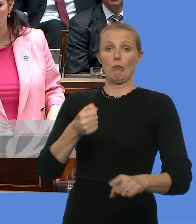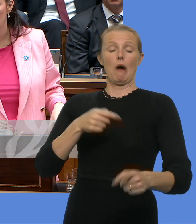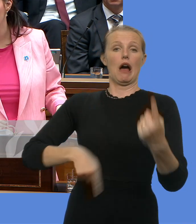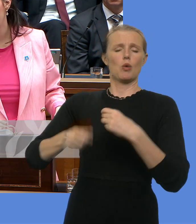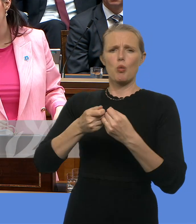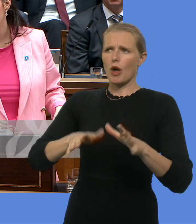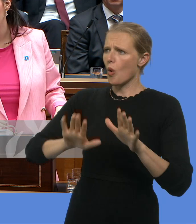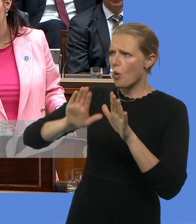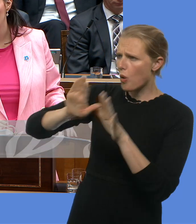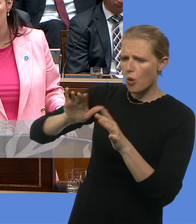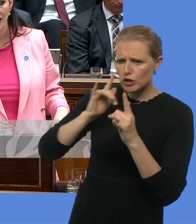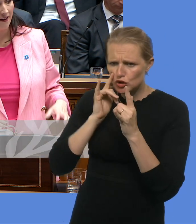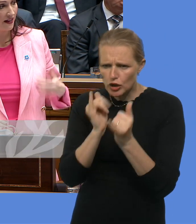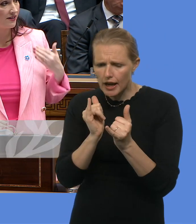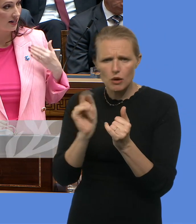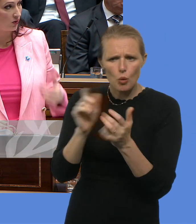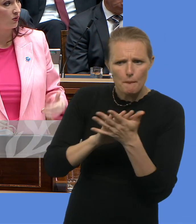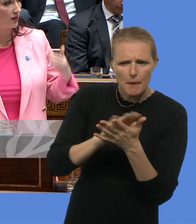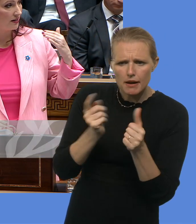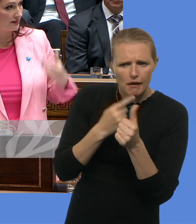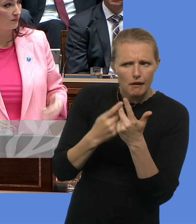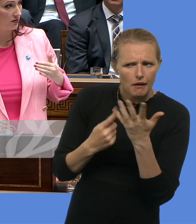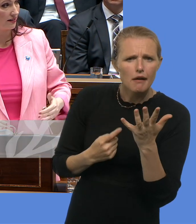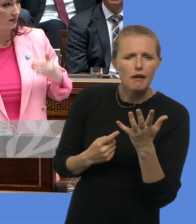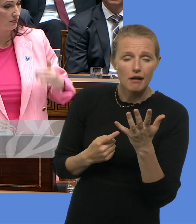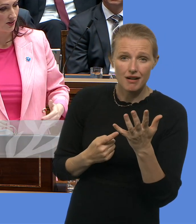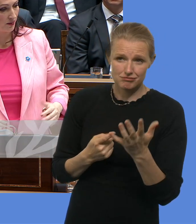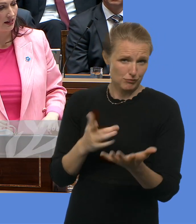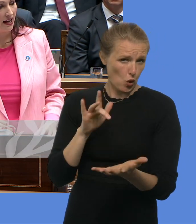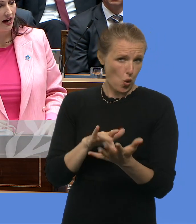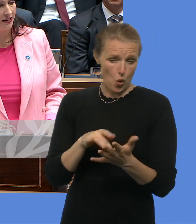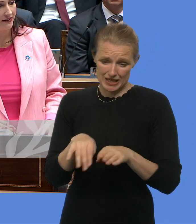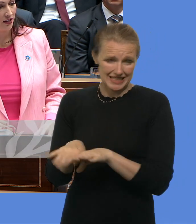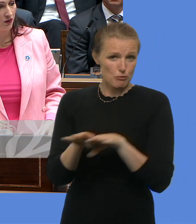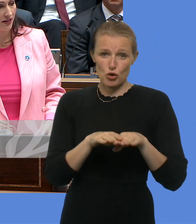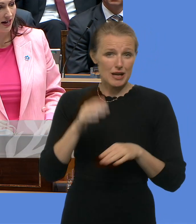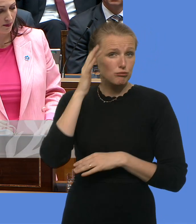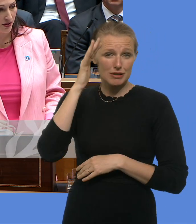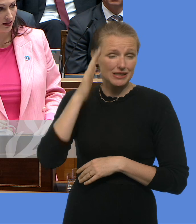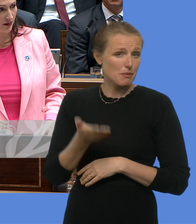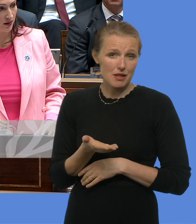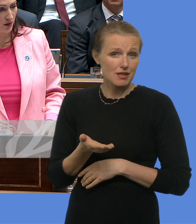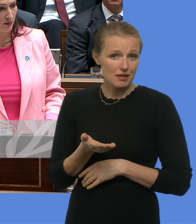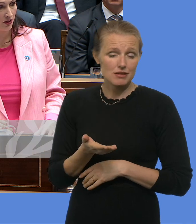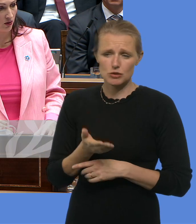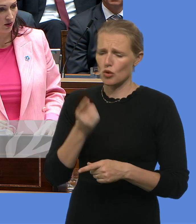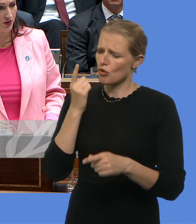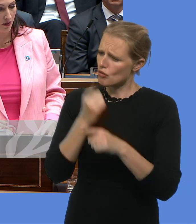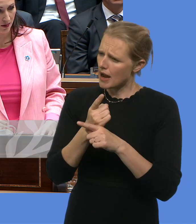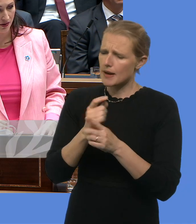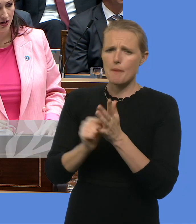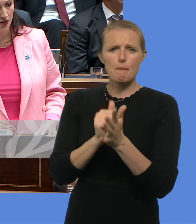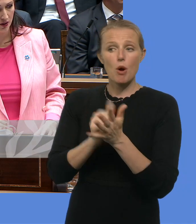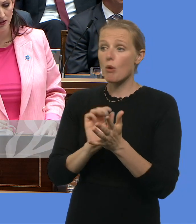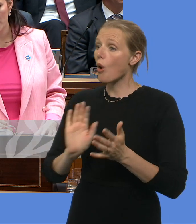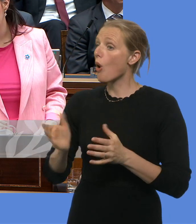scrutiny or say in relation to those rules. That is a core democratic principle, and therefore it is absolutely right and proper that all